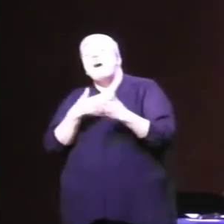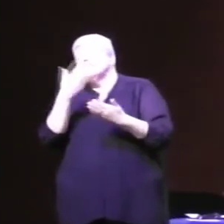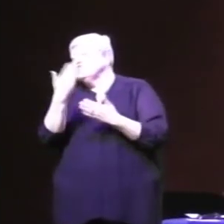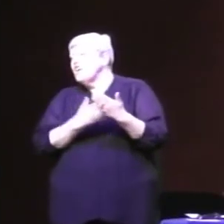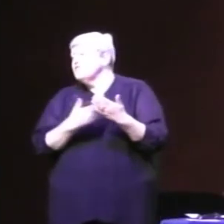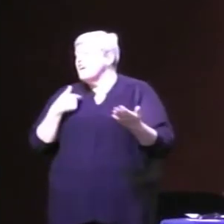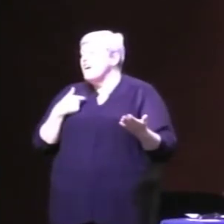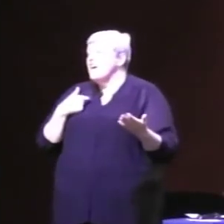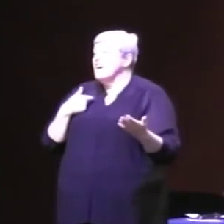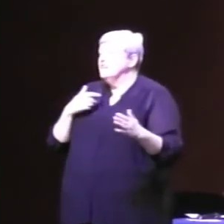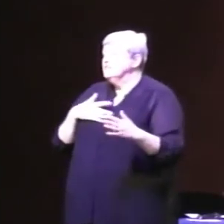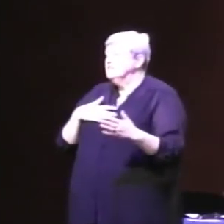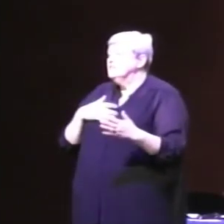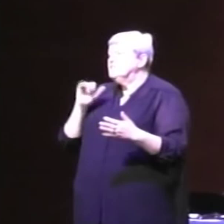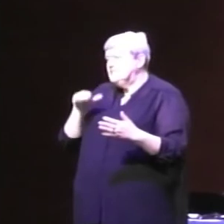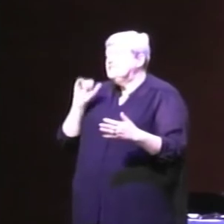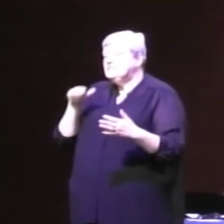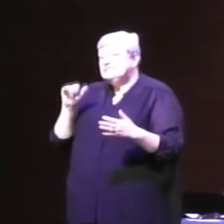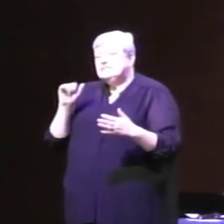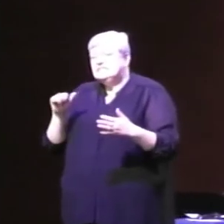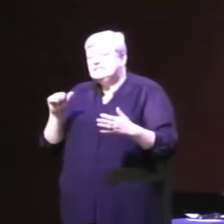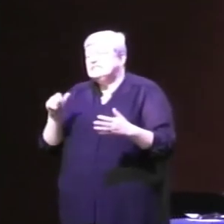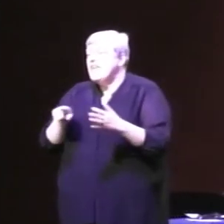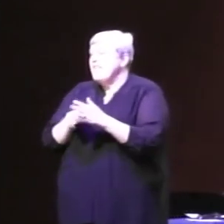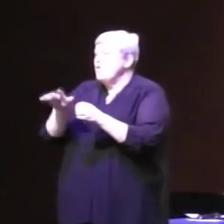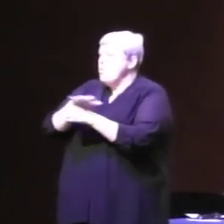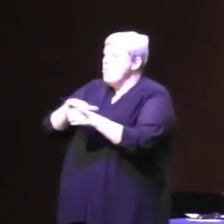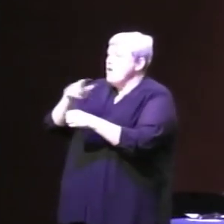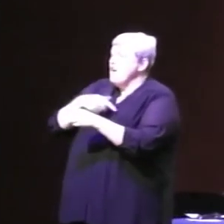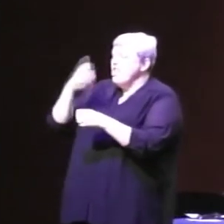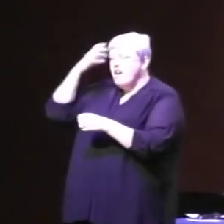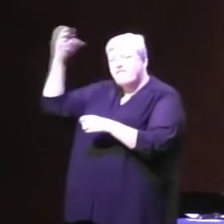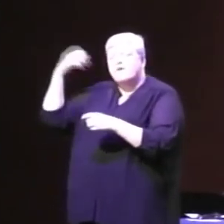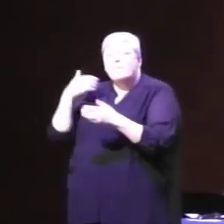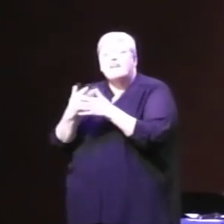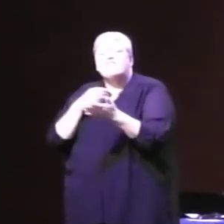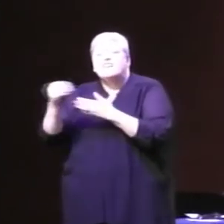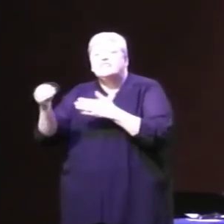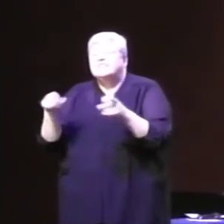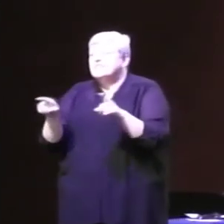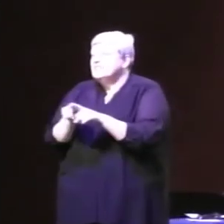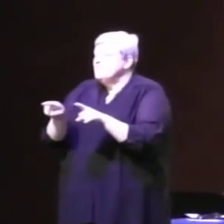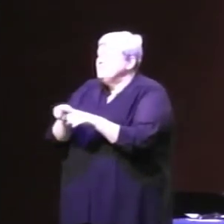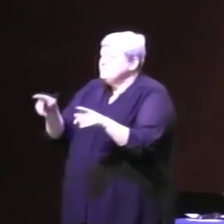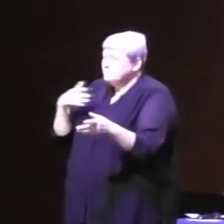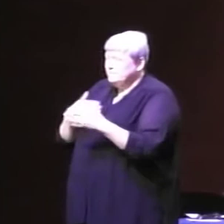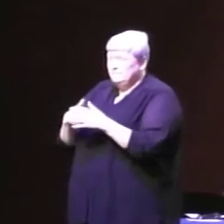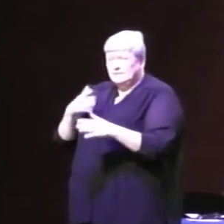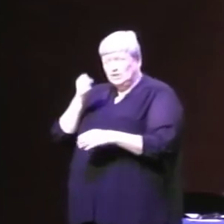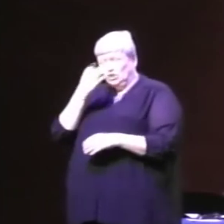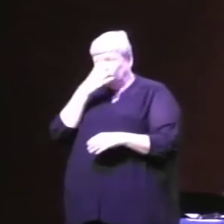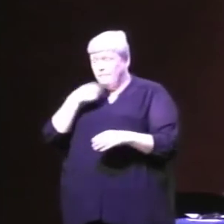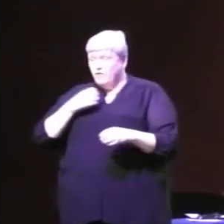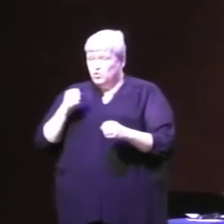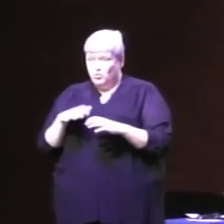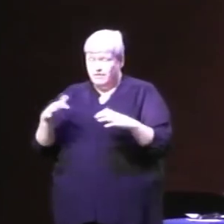or as we have seen in terms of local government funding, a Tory plus agenda. And it's shameful that the current Scottish Government have opted